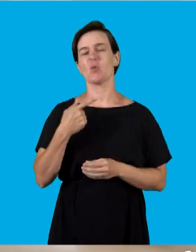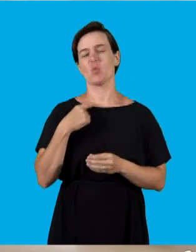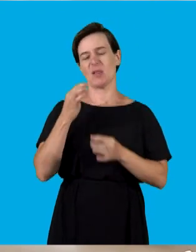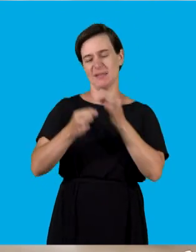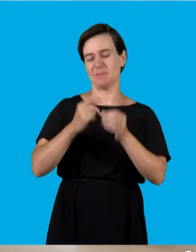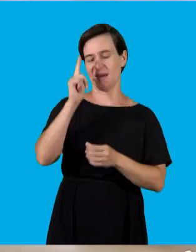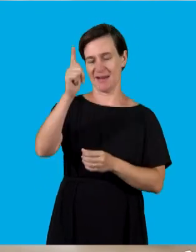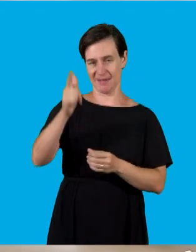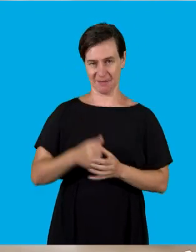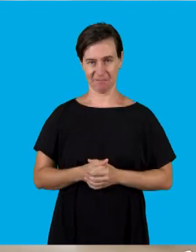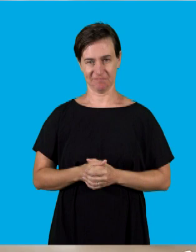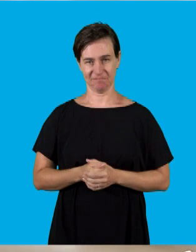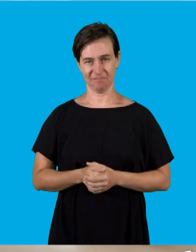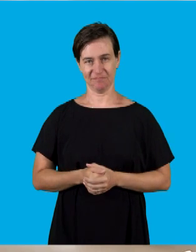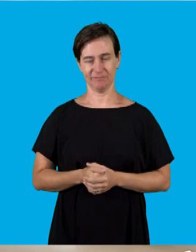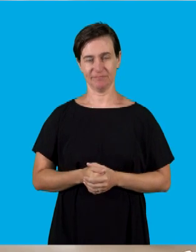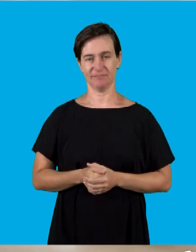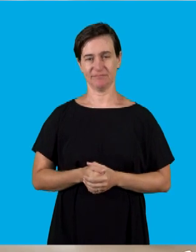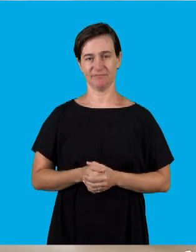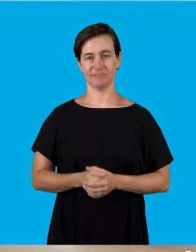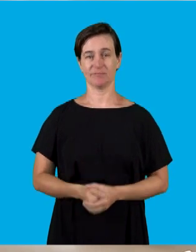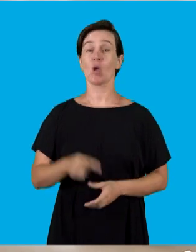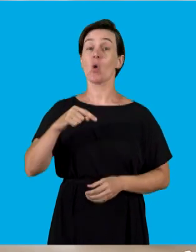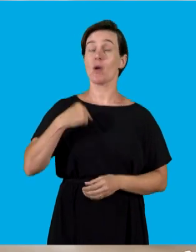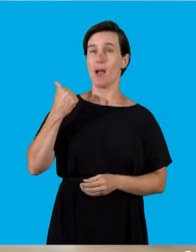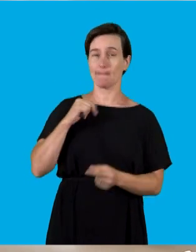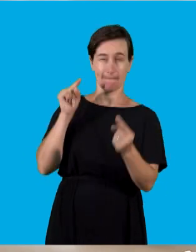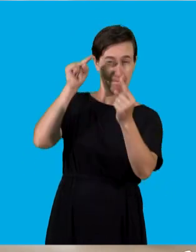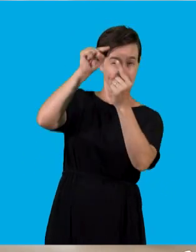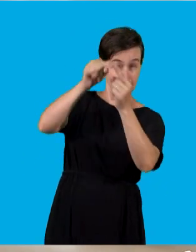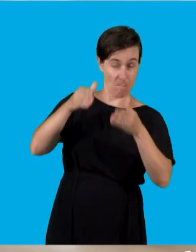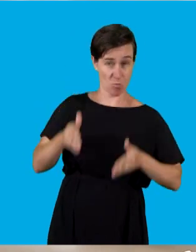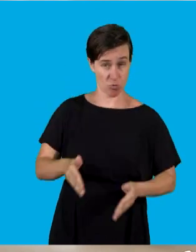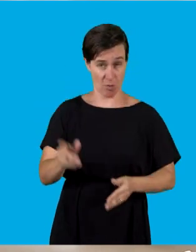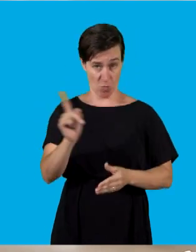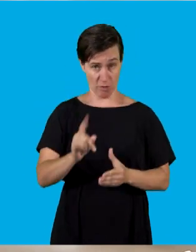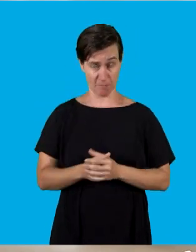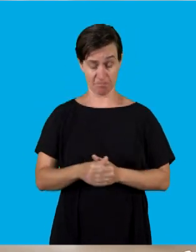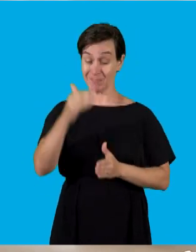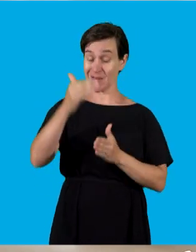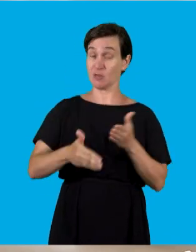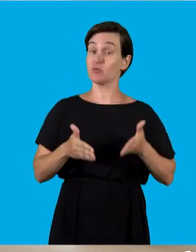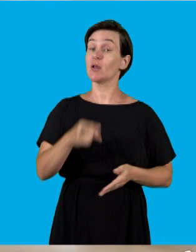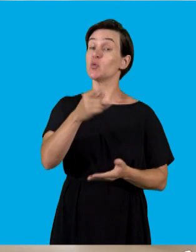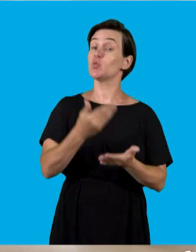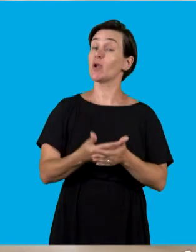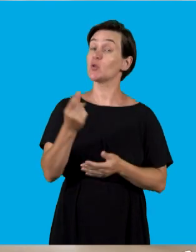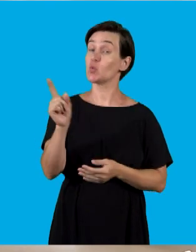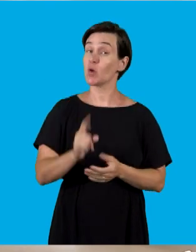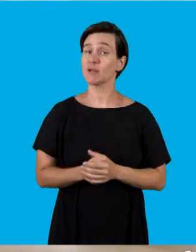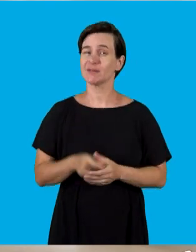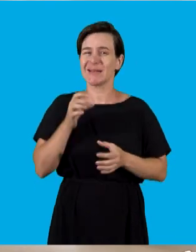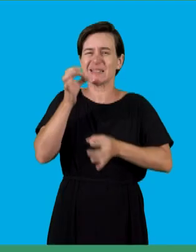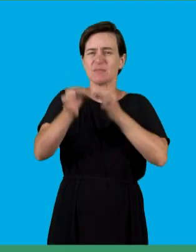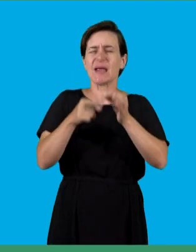into that later in the lesson. Let us look at the lesson objectives. At the end of the lesson, you should be